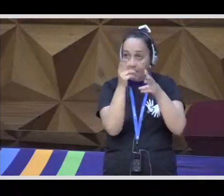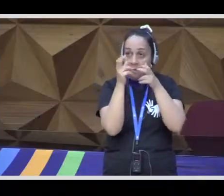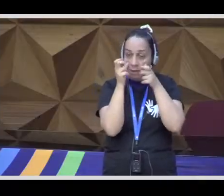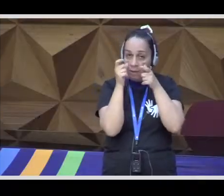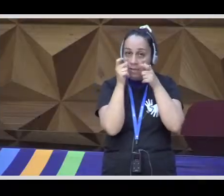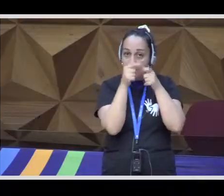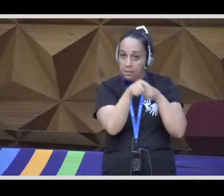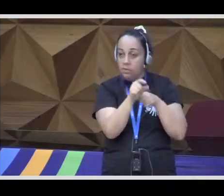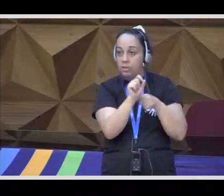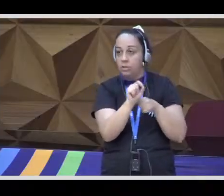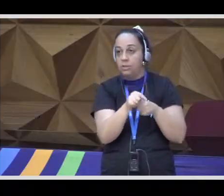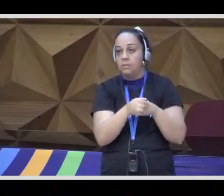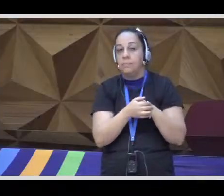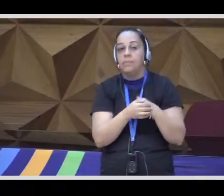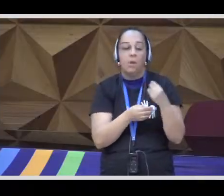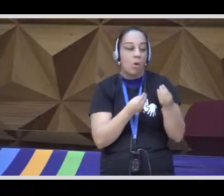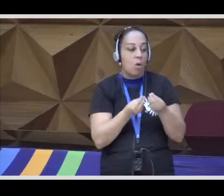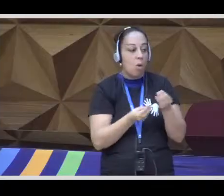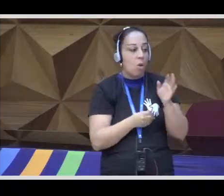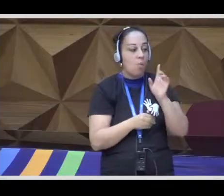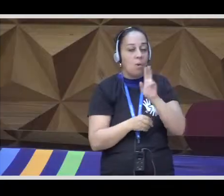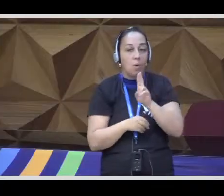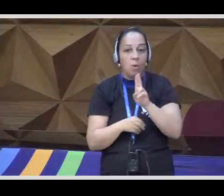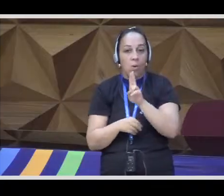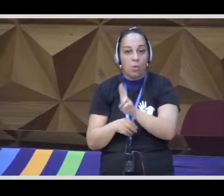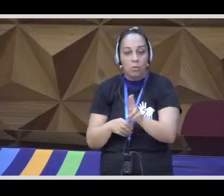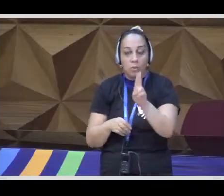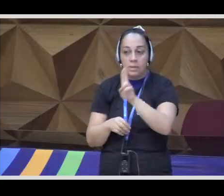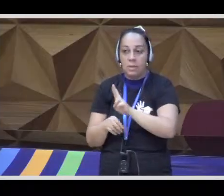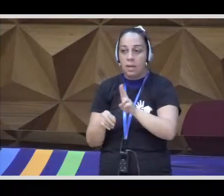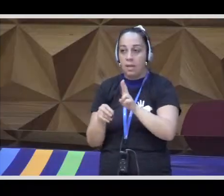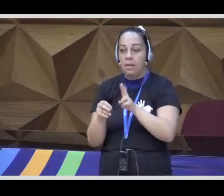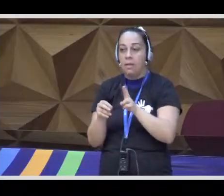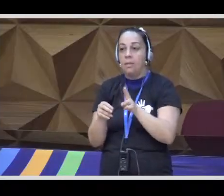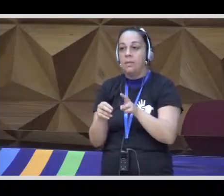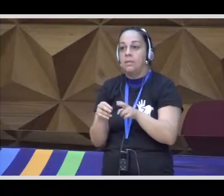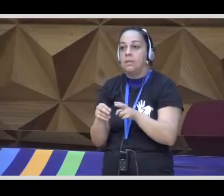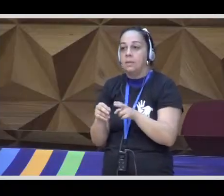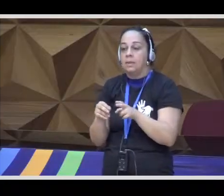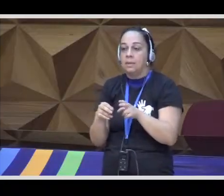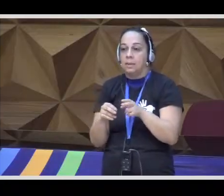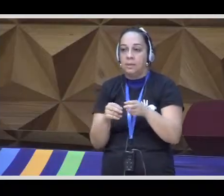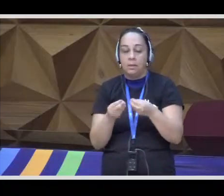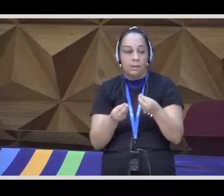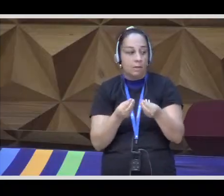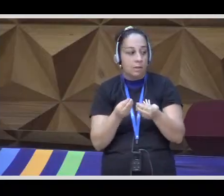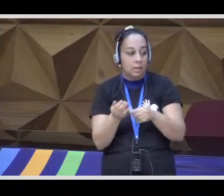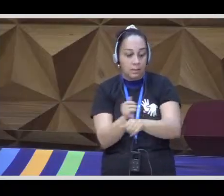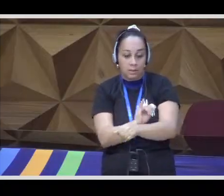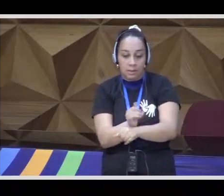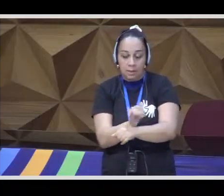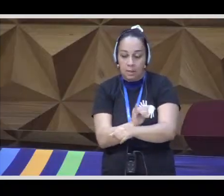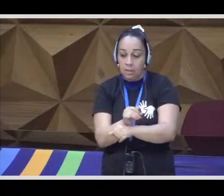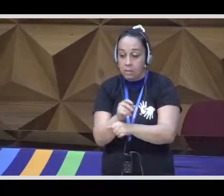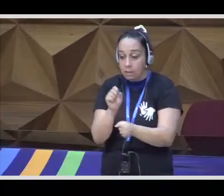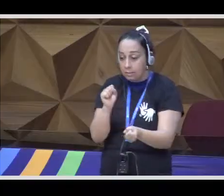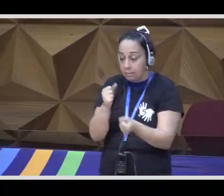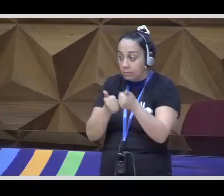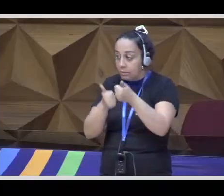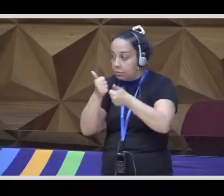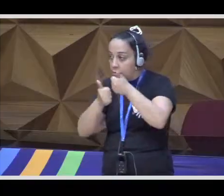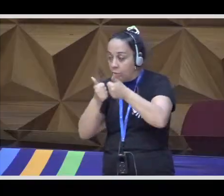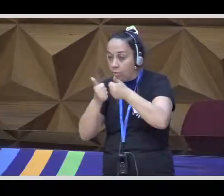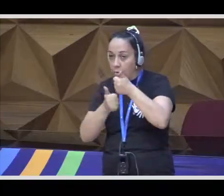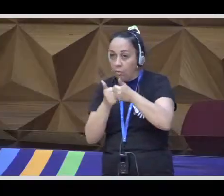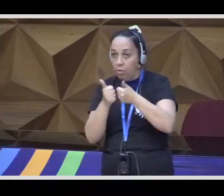those for techniques to mitigate the motion sickness. Now, we don't want the mitigations to be too distracting. I mean, one thing you do now,